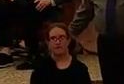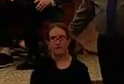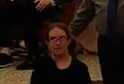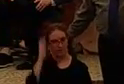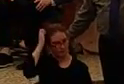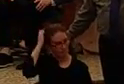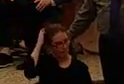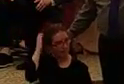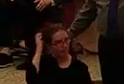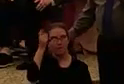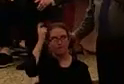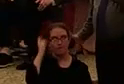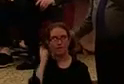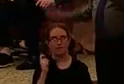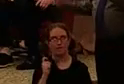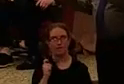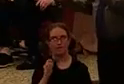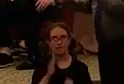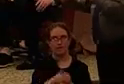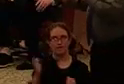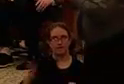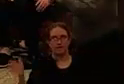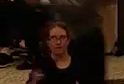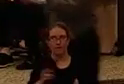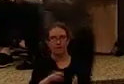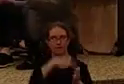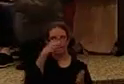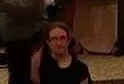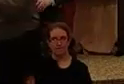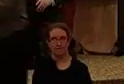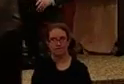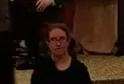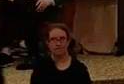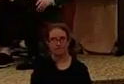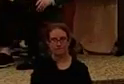He said, because everything has fell apart.